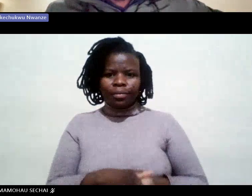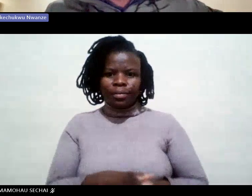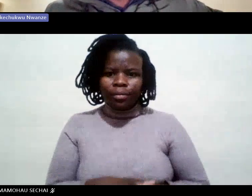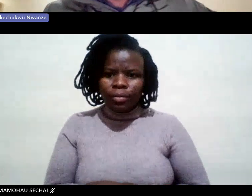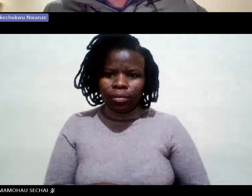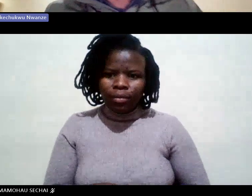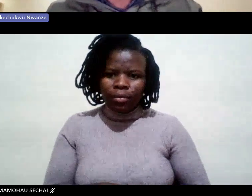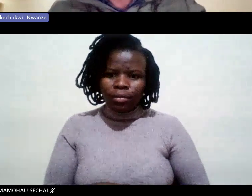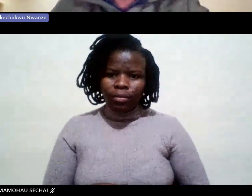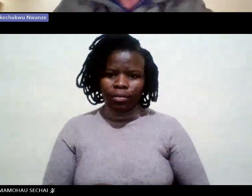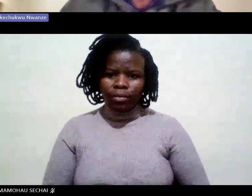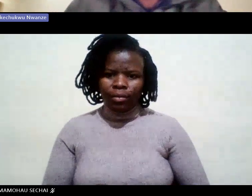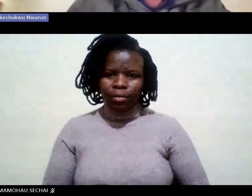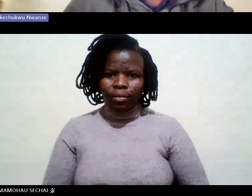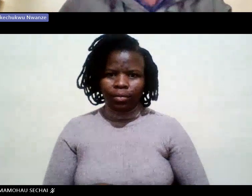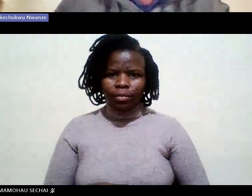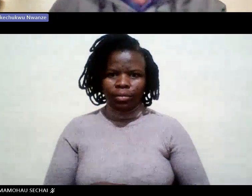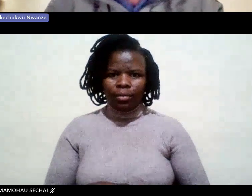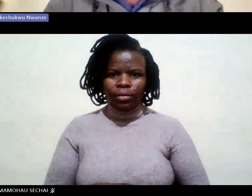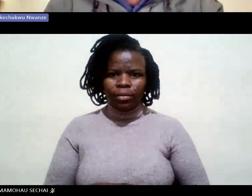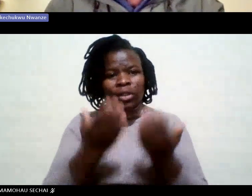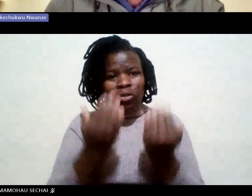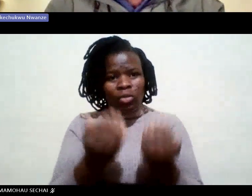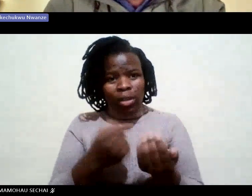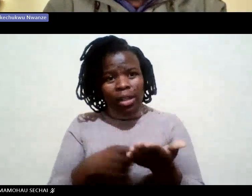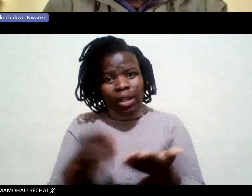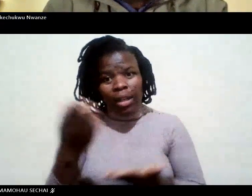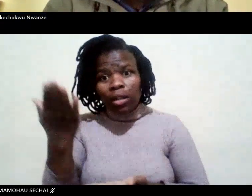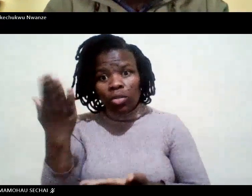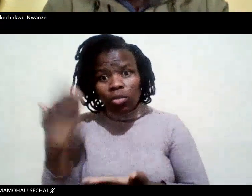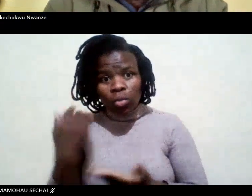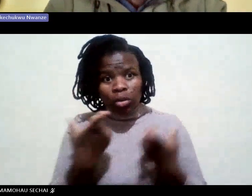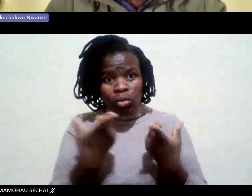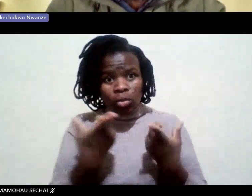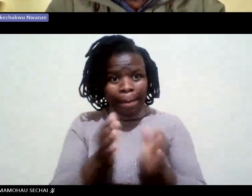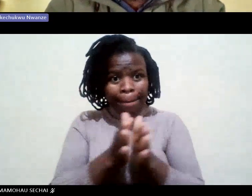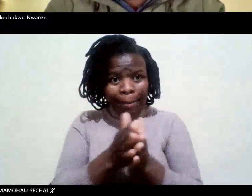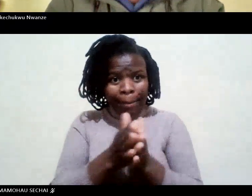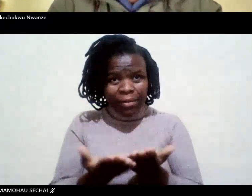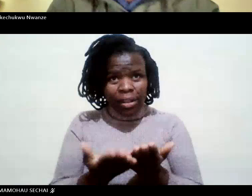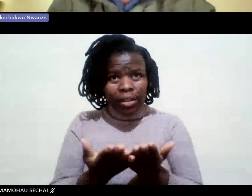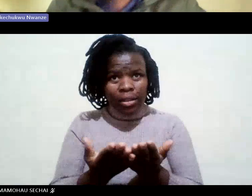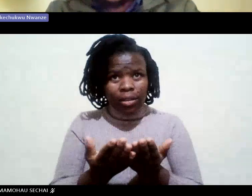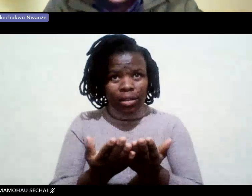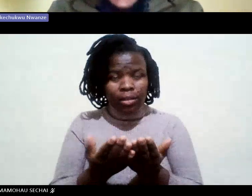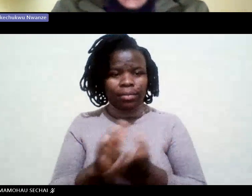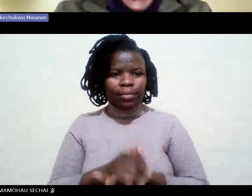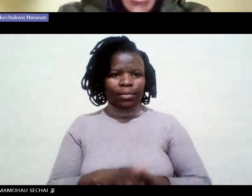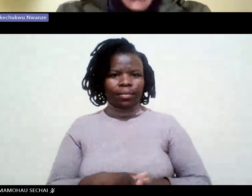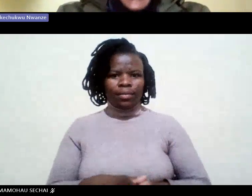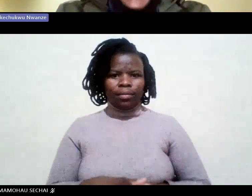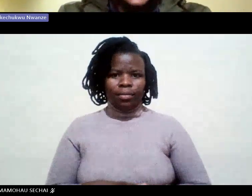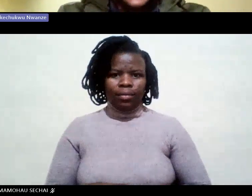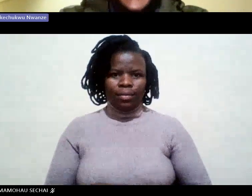last week. Okay. All right. So Cedric doesn't think so. He just wants to rest.